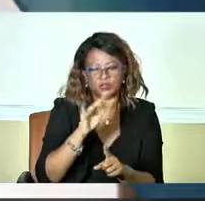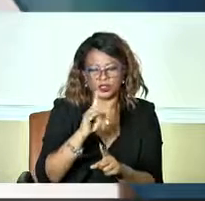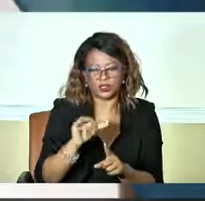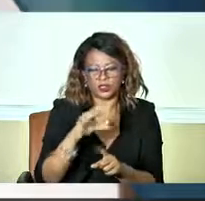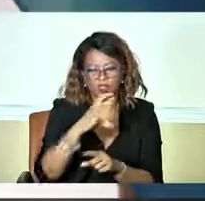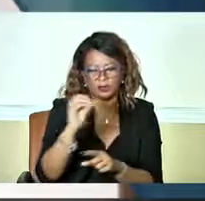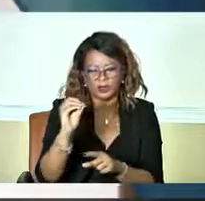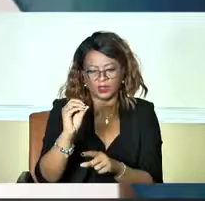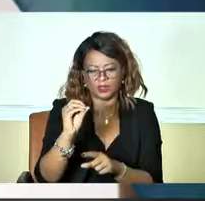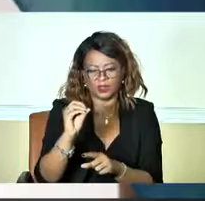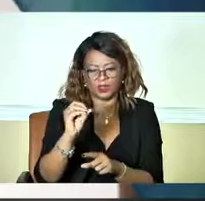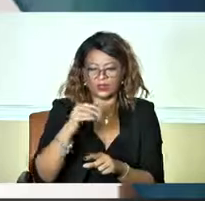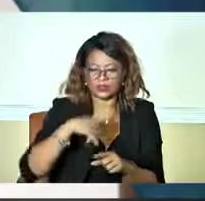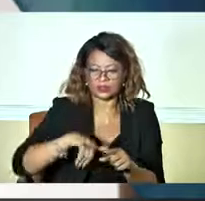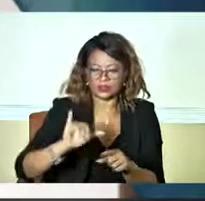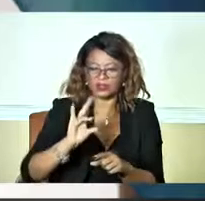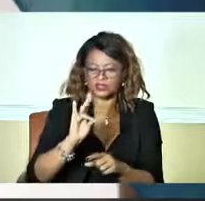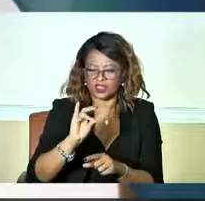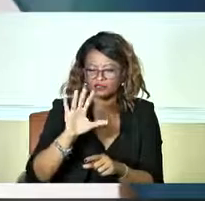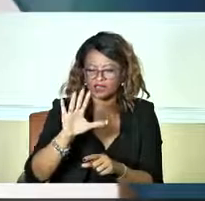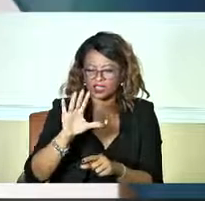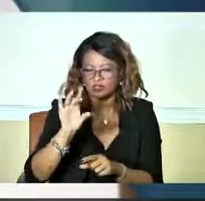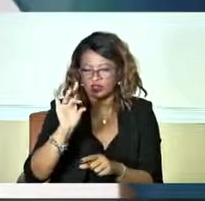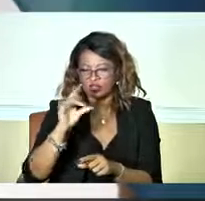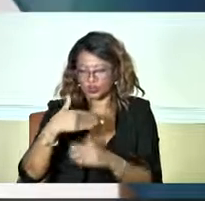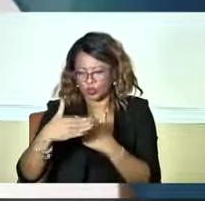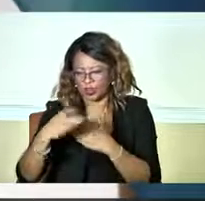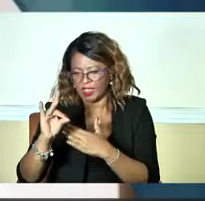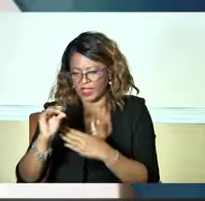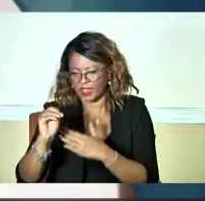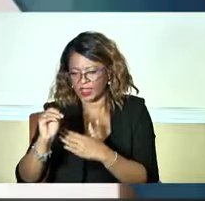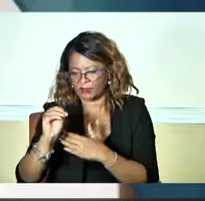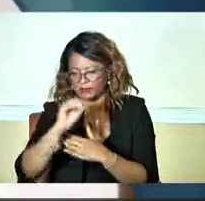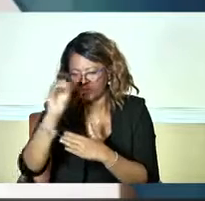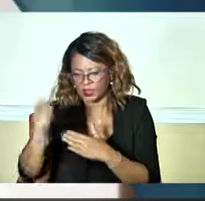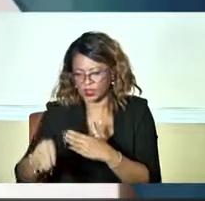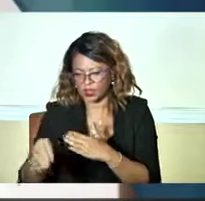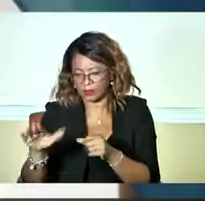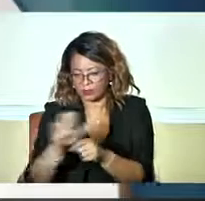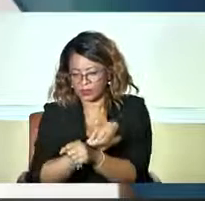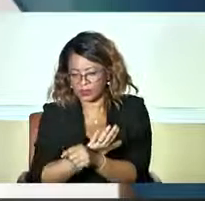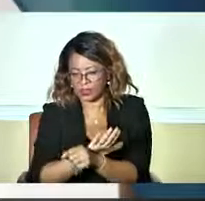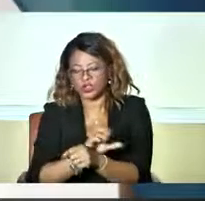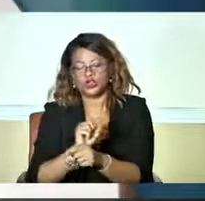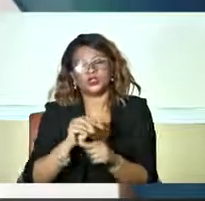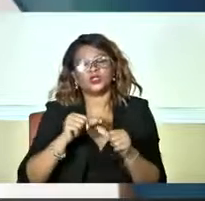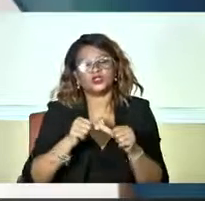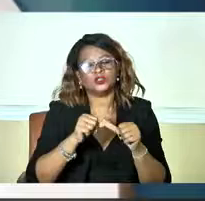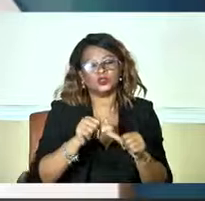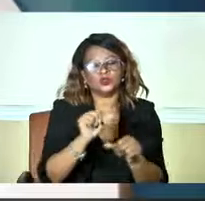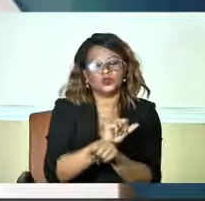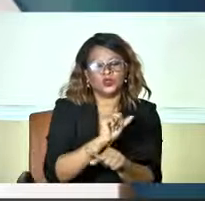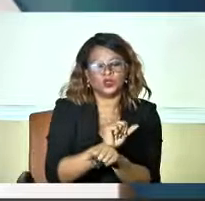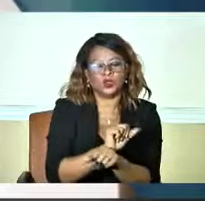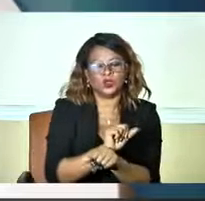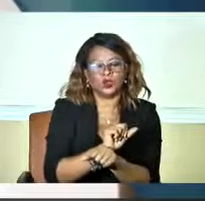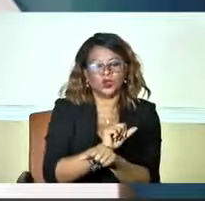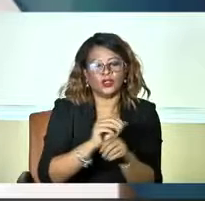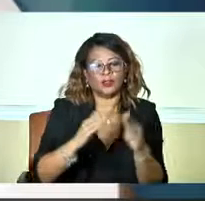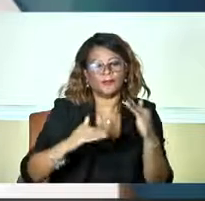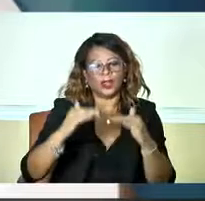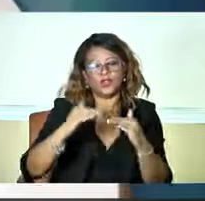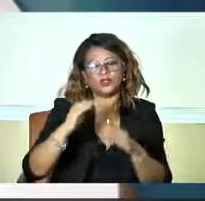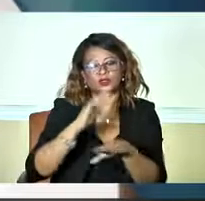they are still about 75 to 80% complete. And so they are continuing to work on the balance